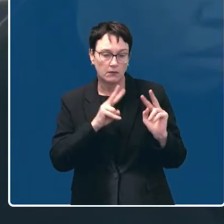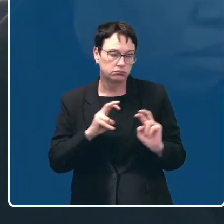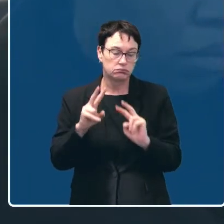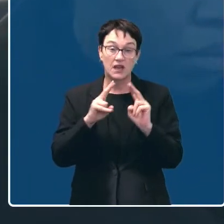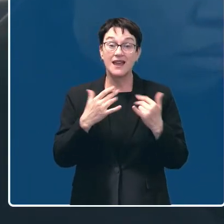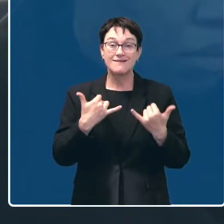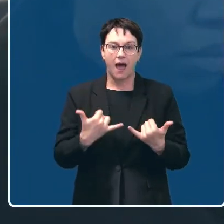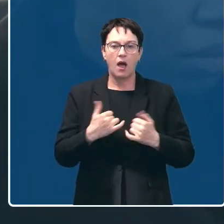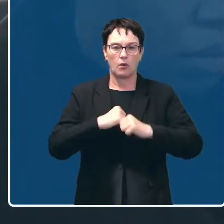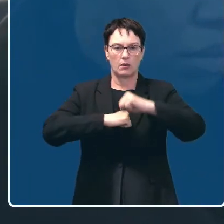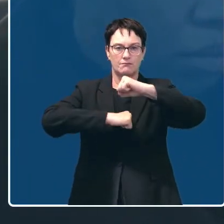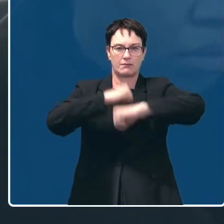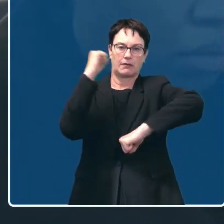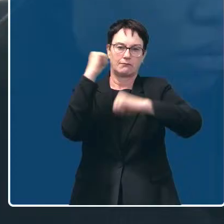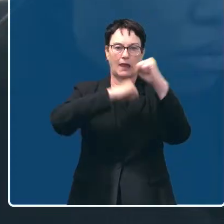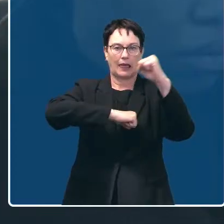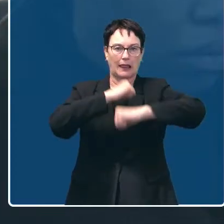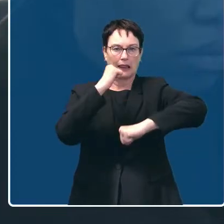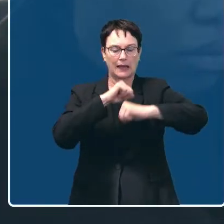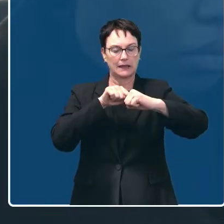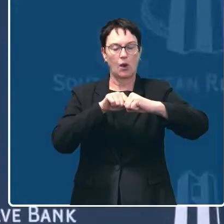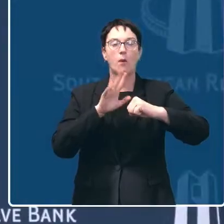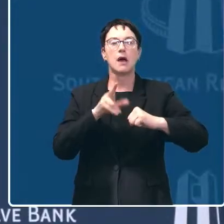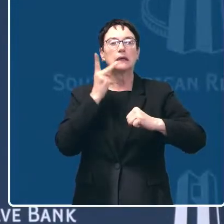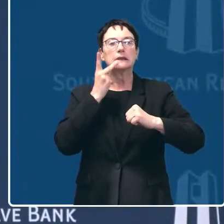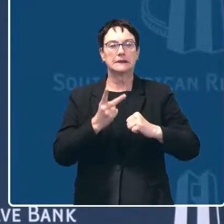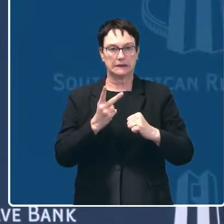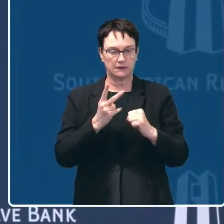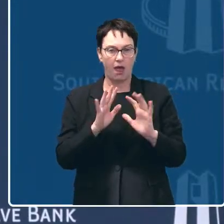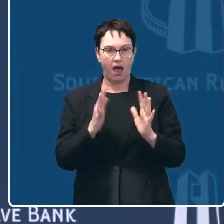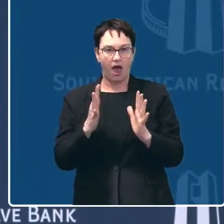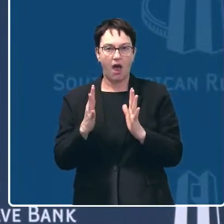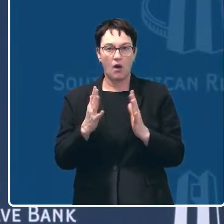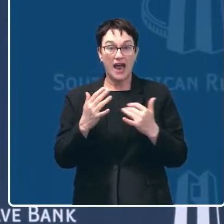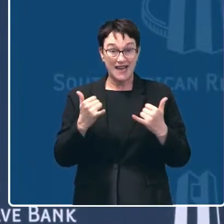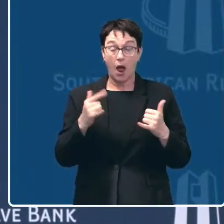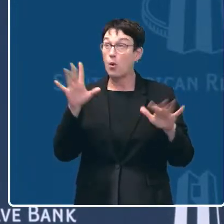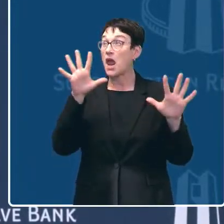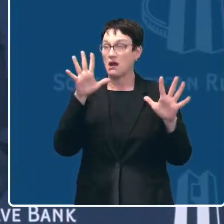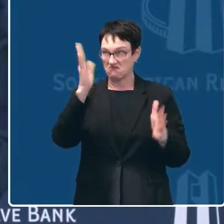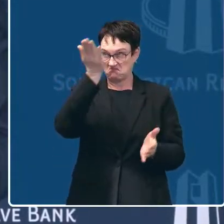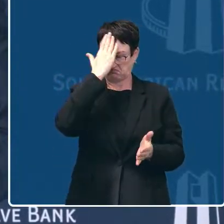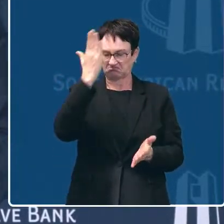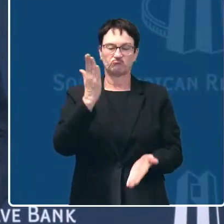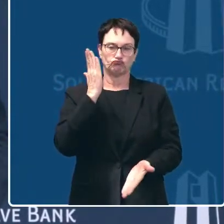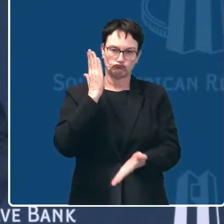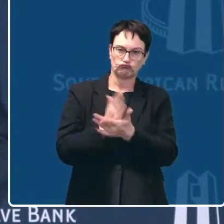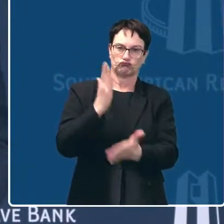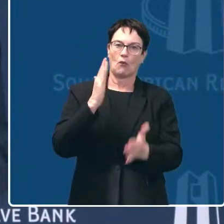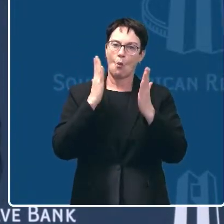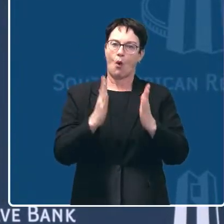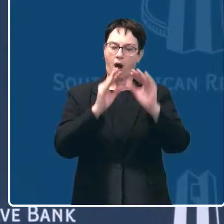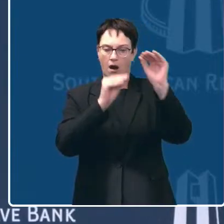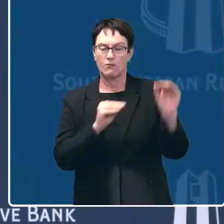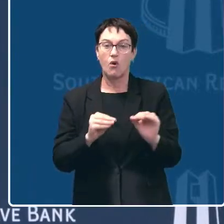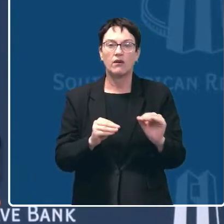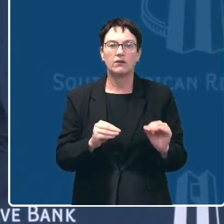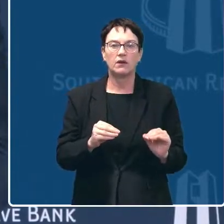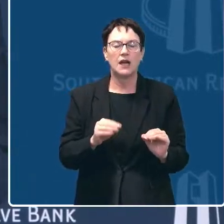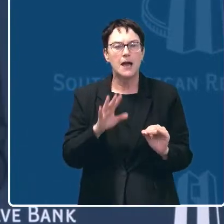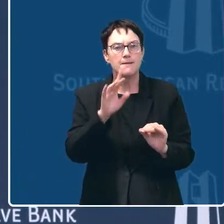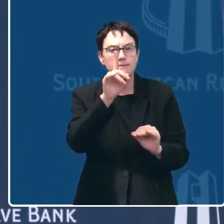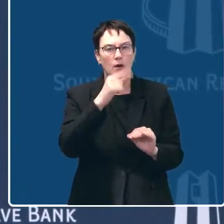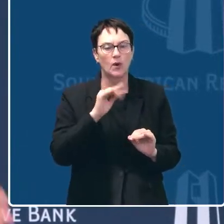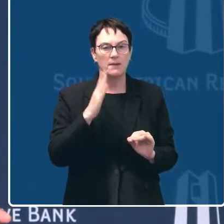mechanics. How do you move from the one target to the other? If you have agreed, how do you move? What's the